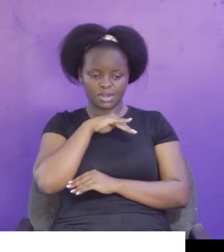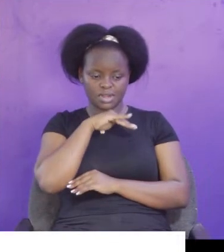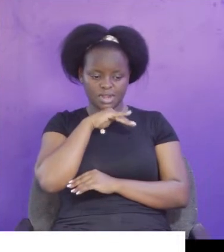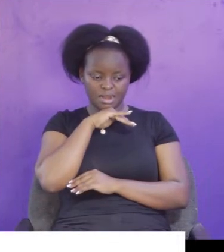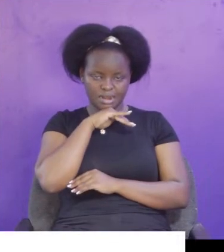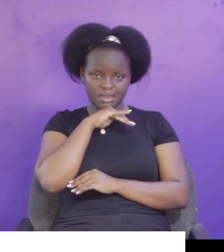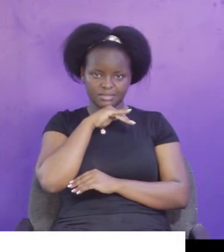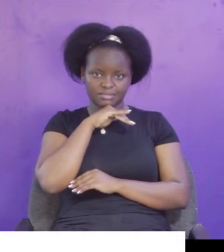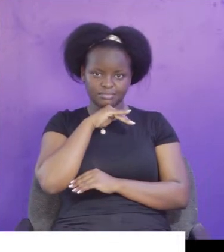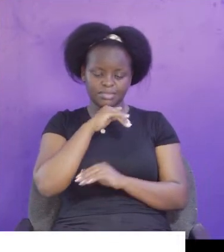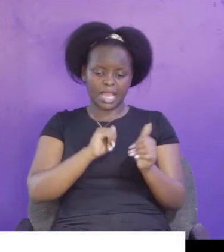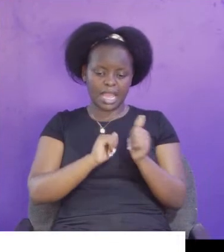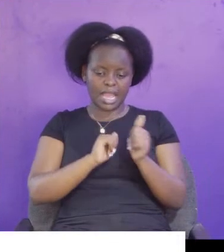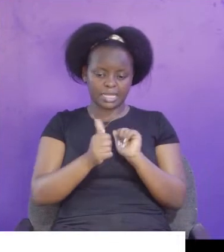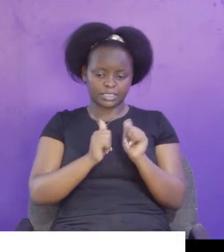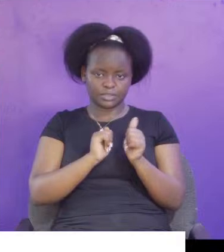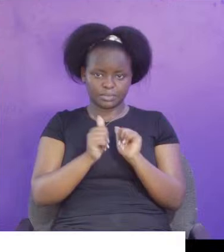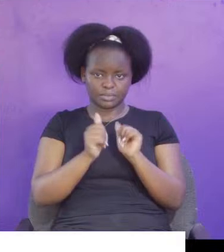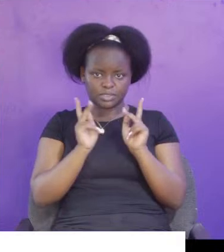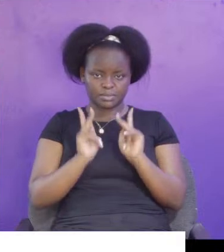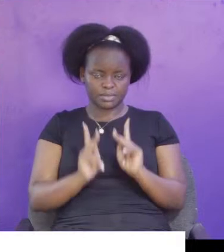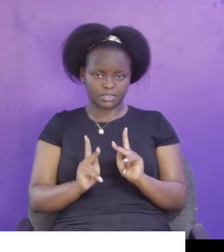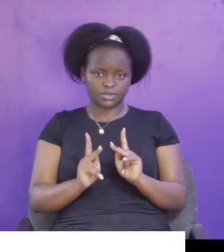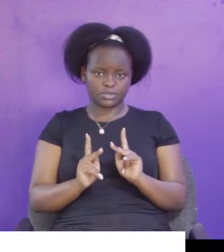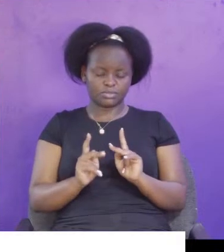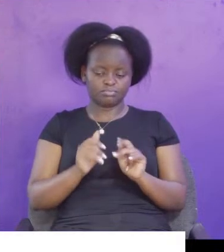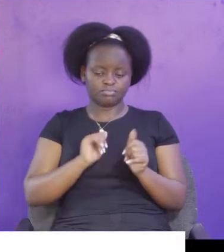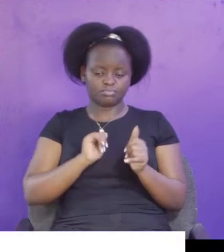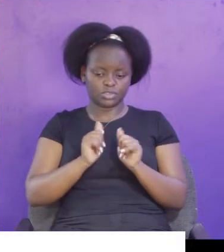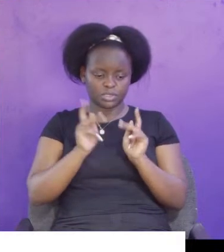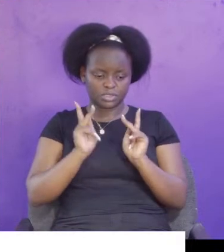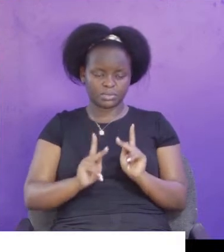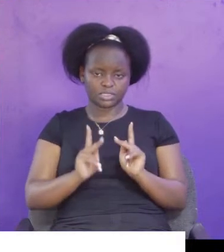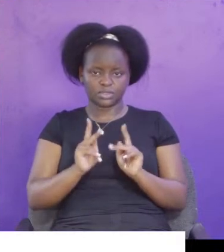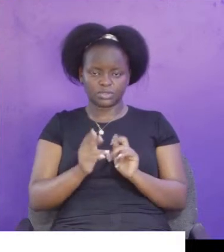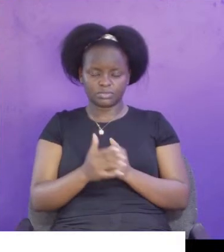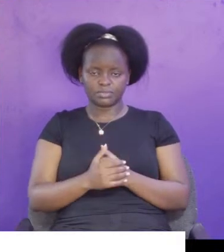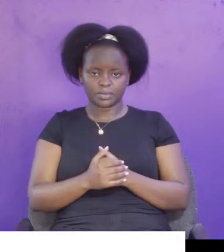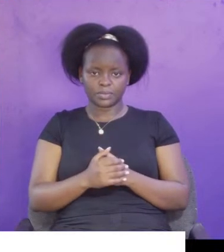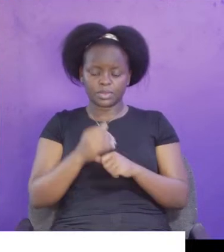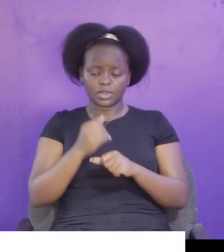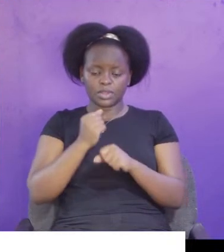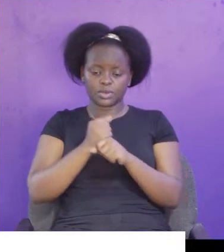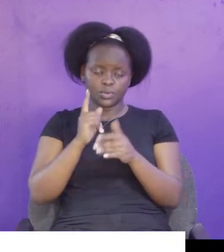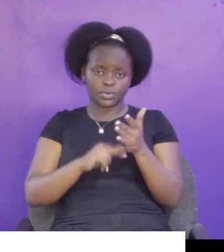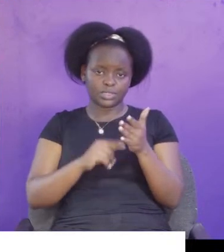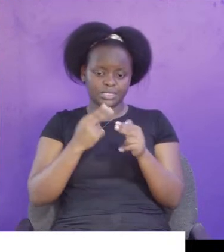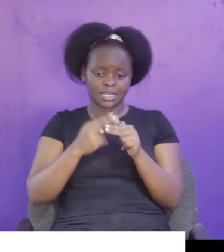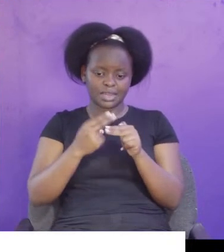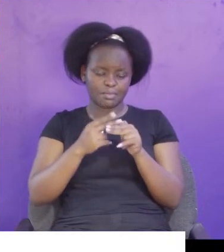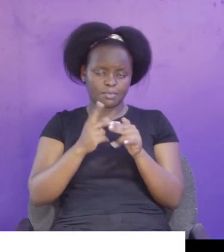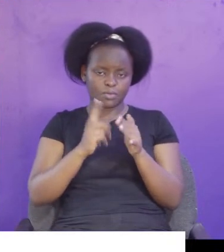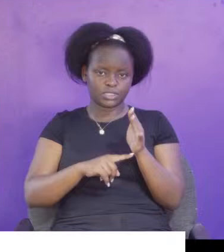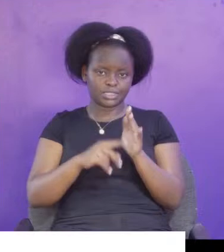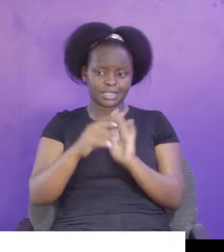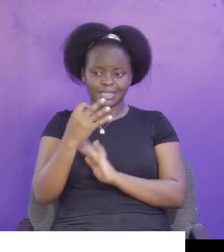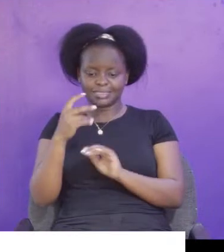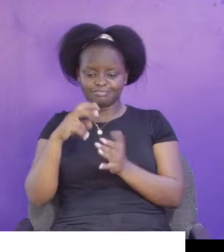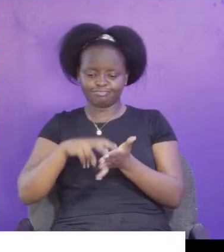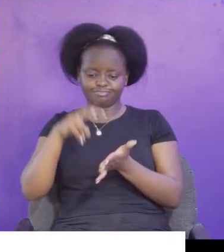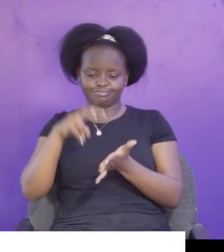sportsman. He was a sportsman. He used to do what we were calling triple jump. He used to